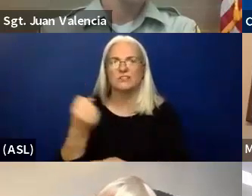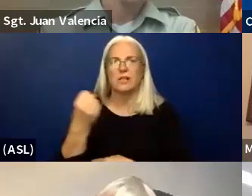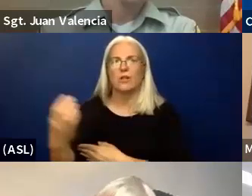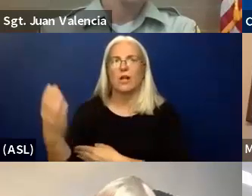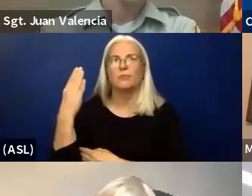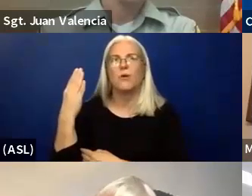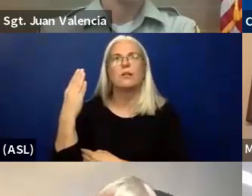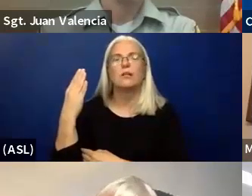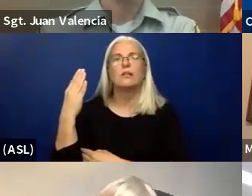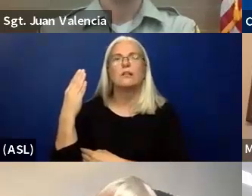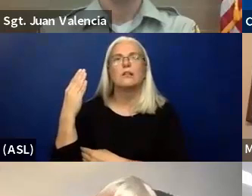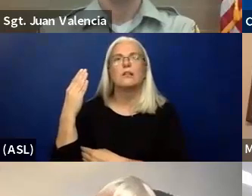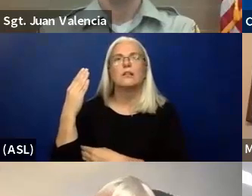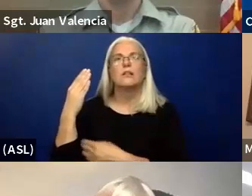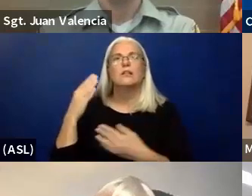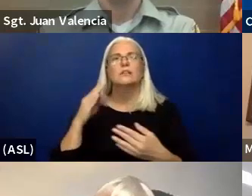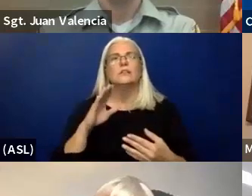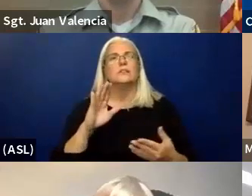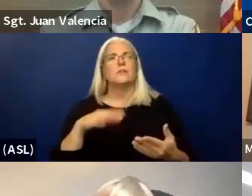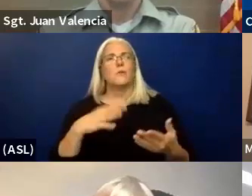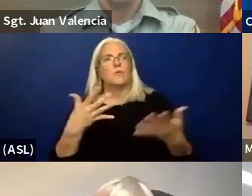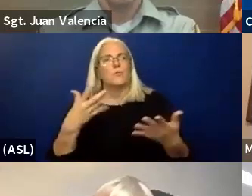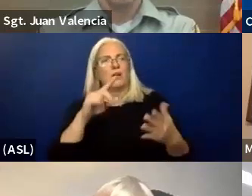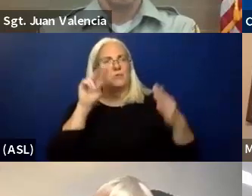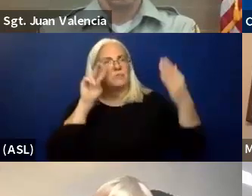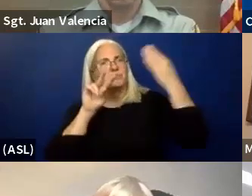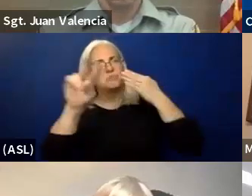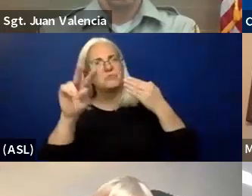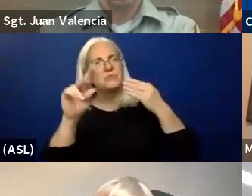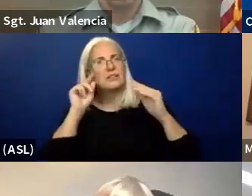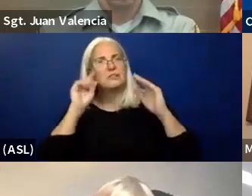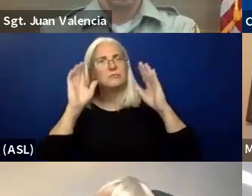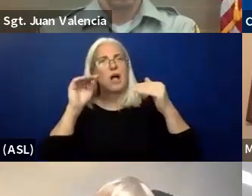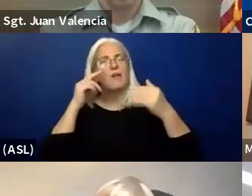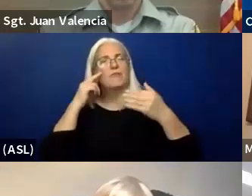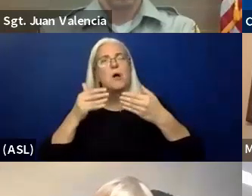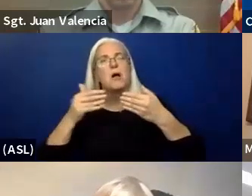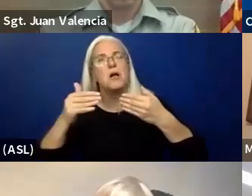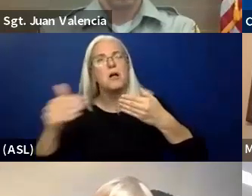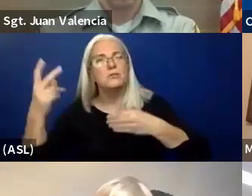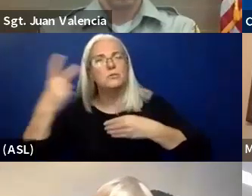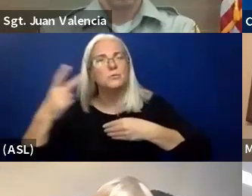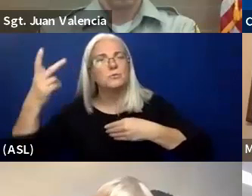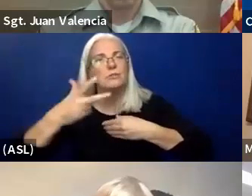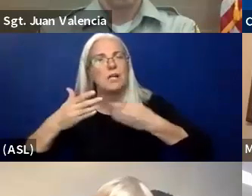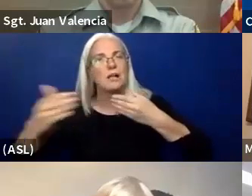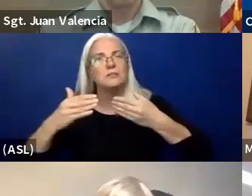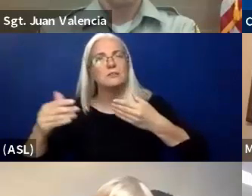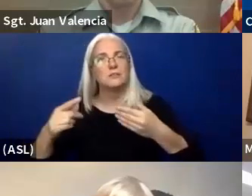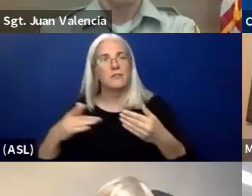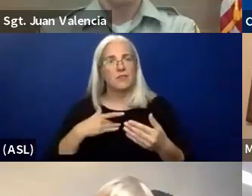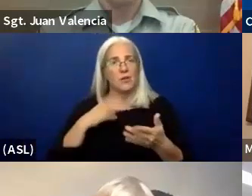what are the expectations for conditions going forward over the next two or three days? And are we expecting any more high winds? What do you